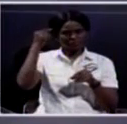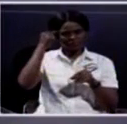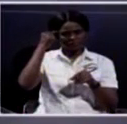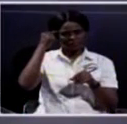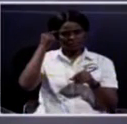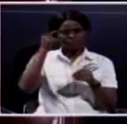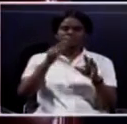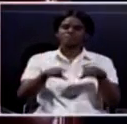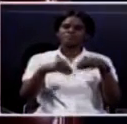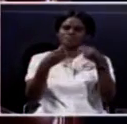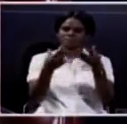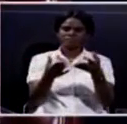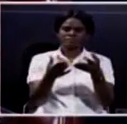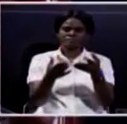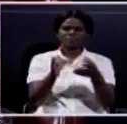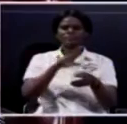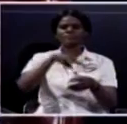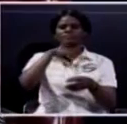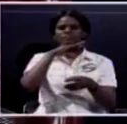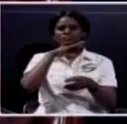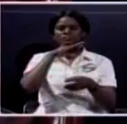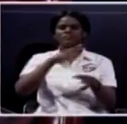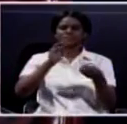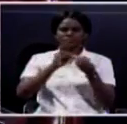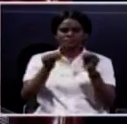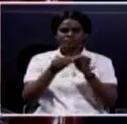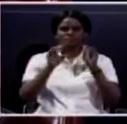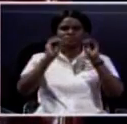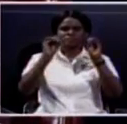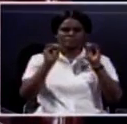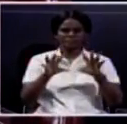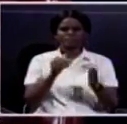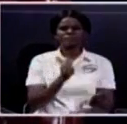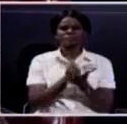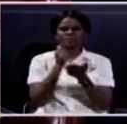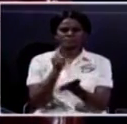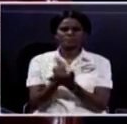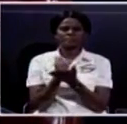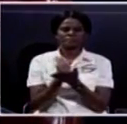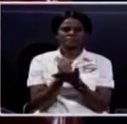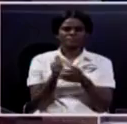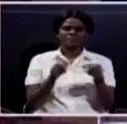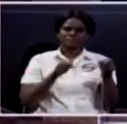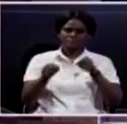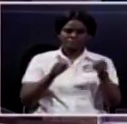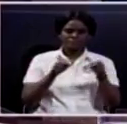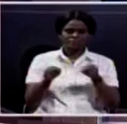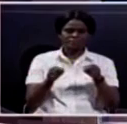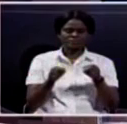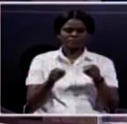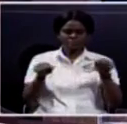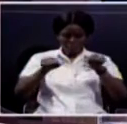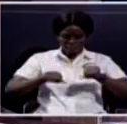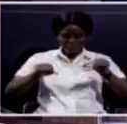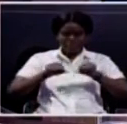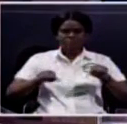has provided enough number of teachers to help run the process. Have you done an